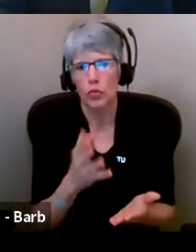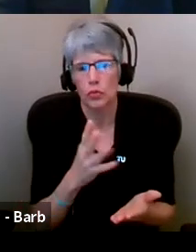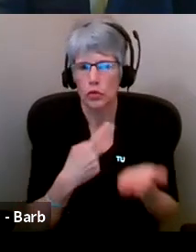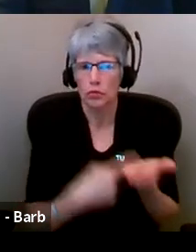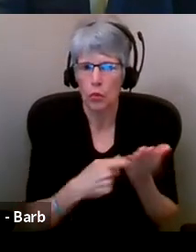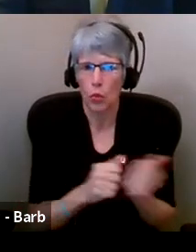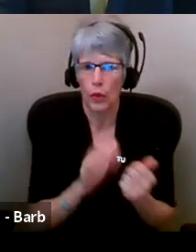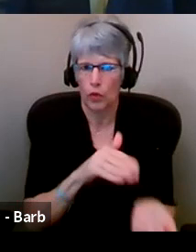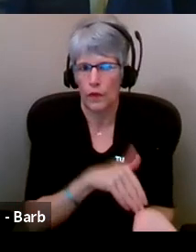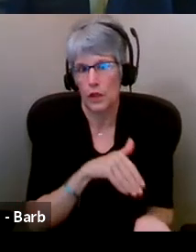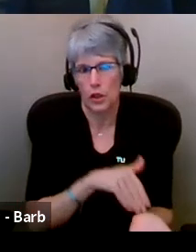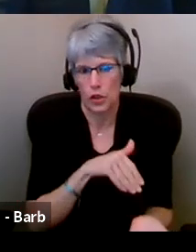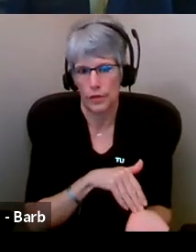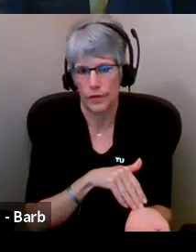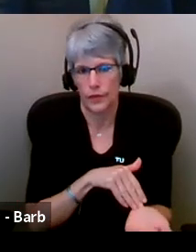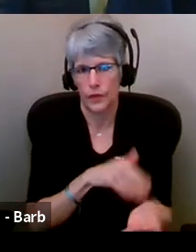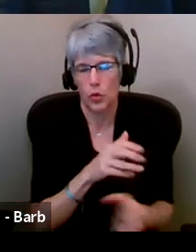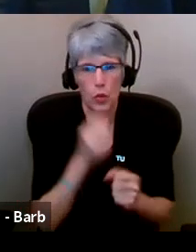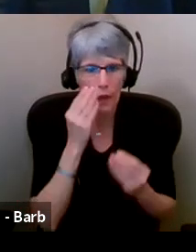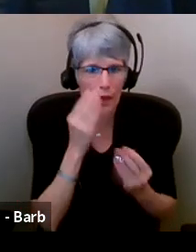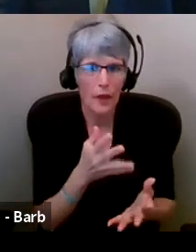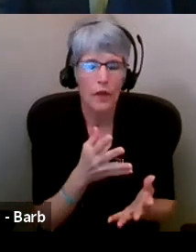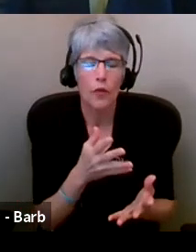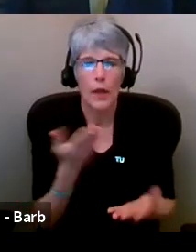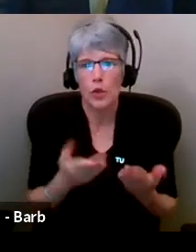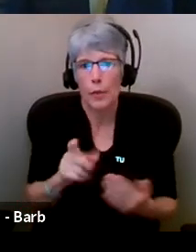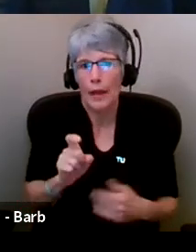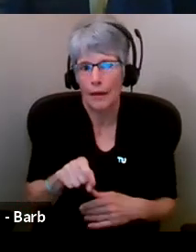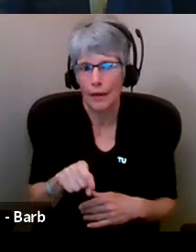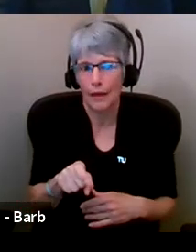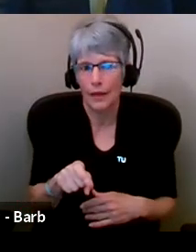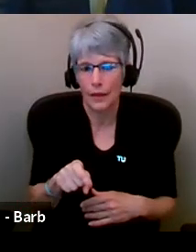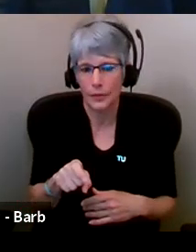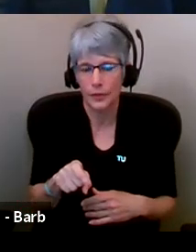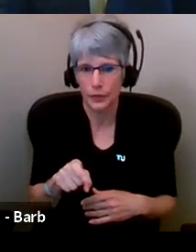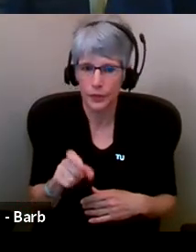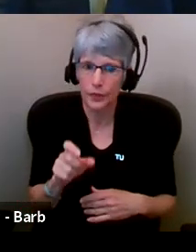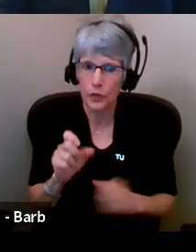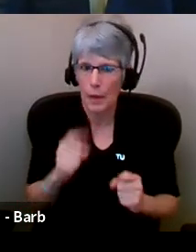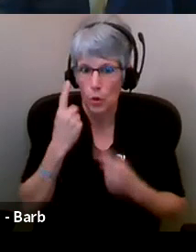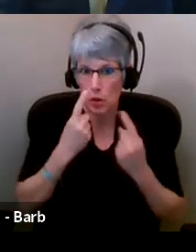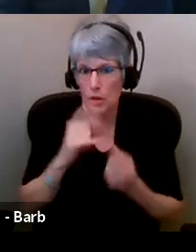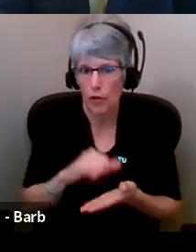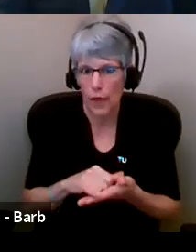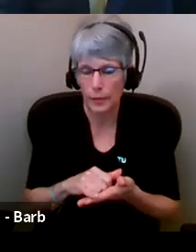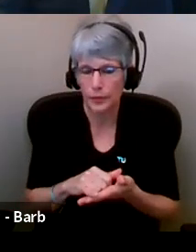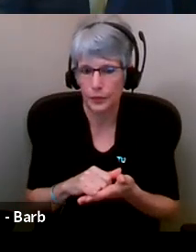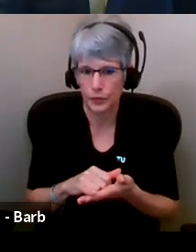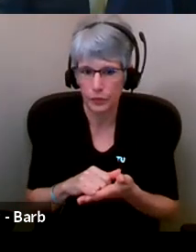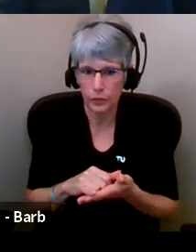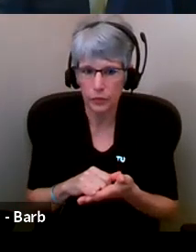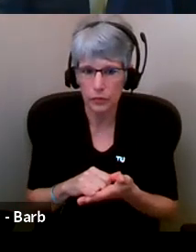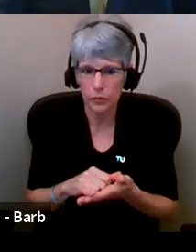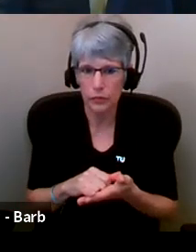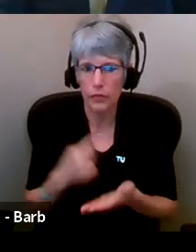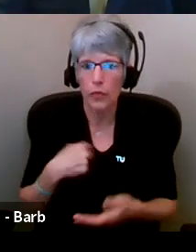physician, to be able to get the kind of information that you might need to be able to consider that. We will have